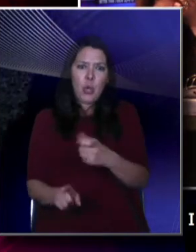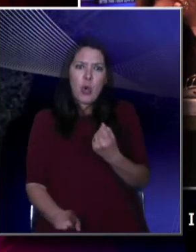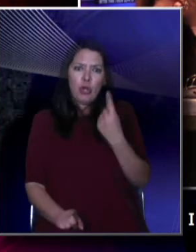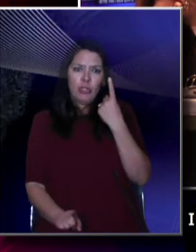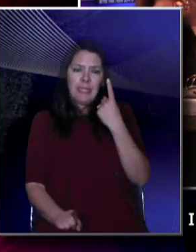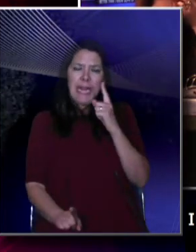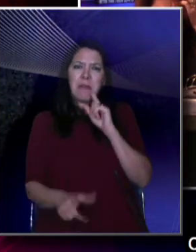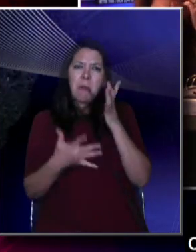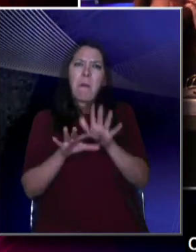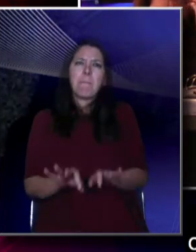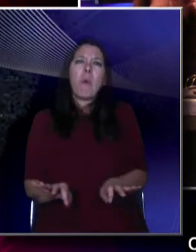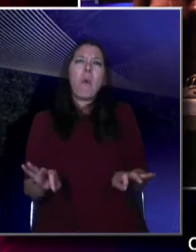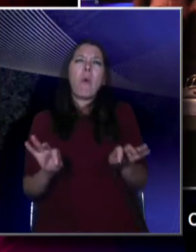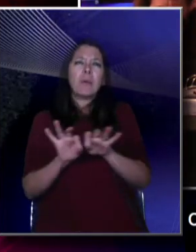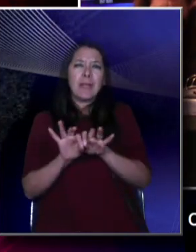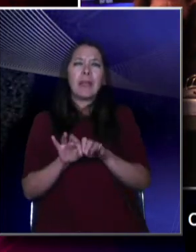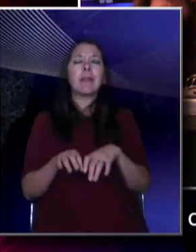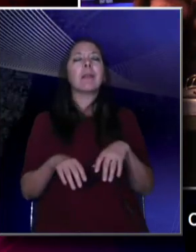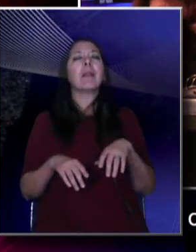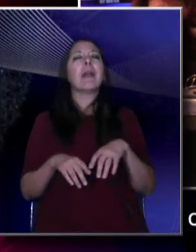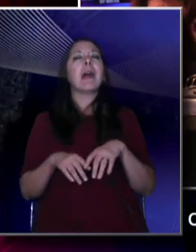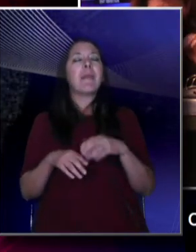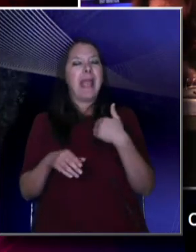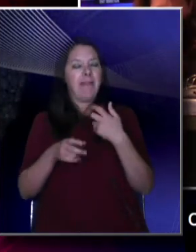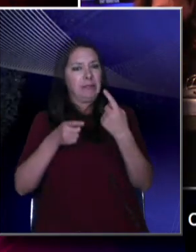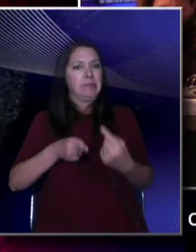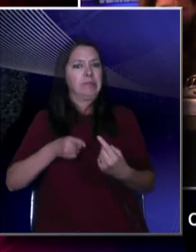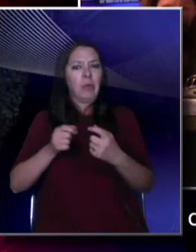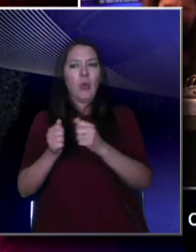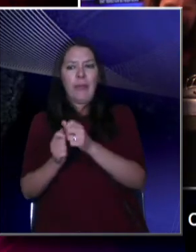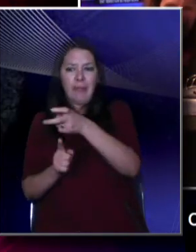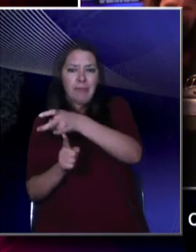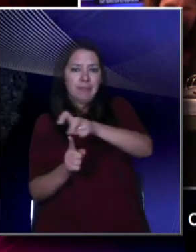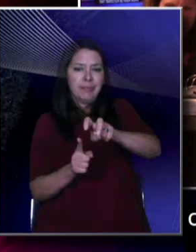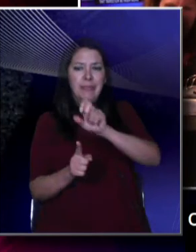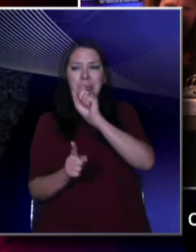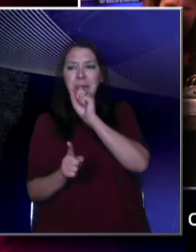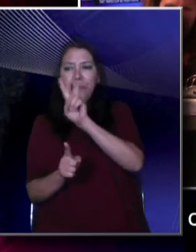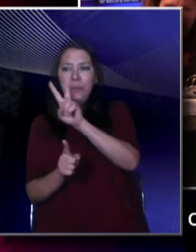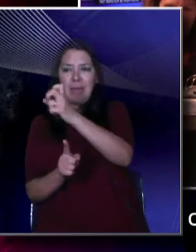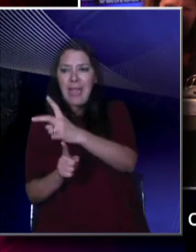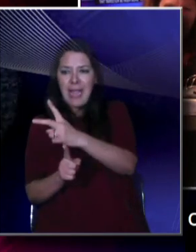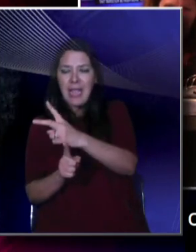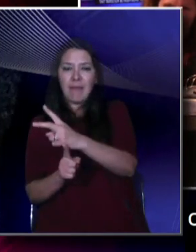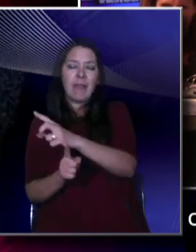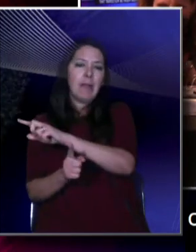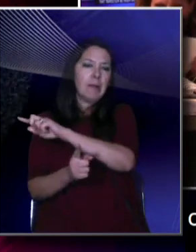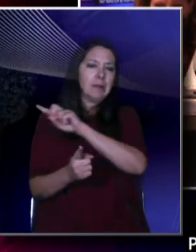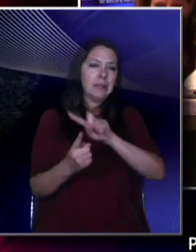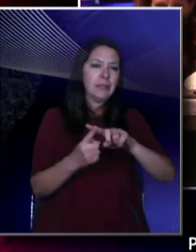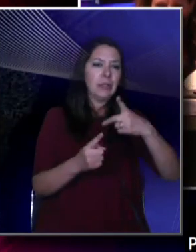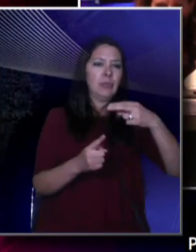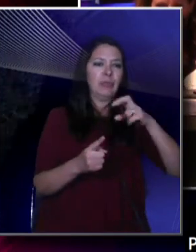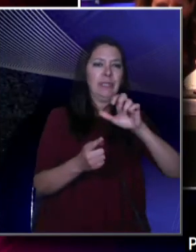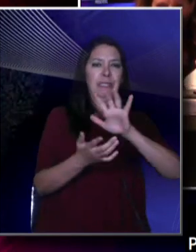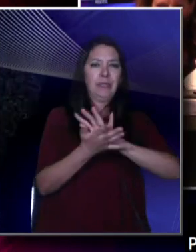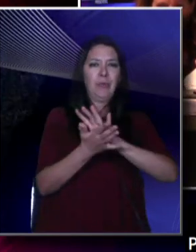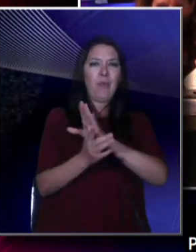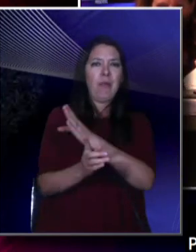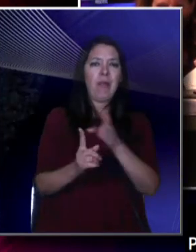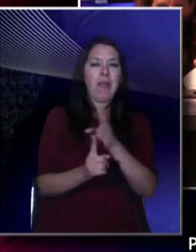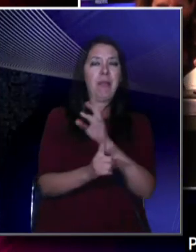in that transition between being 2.5 to preschool at